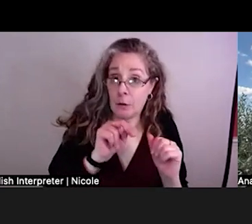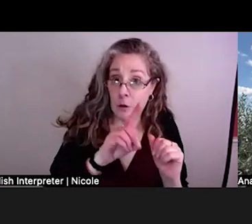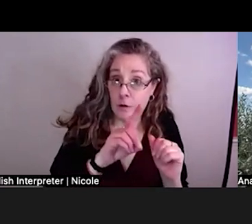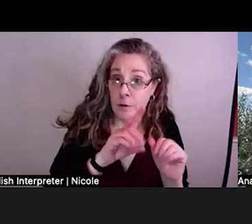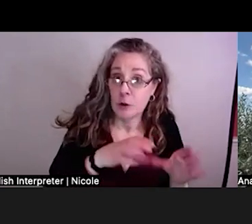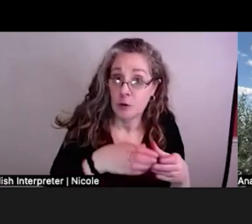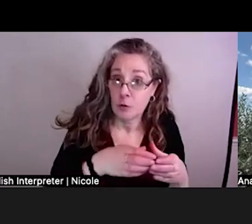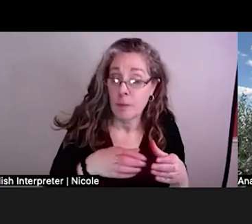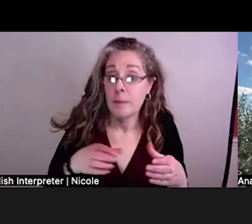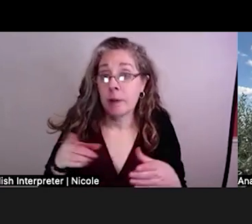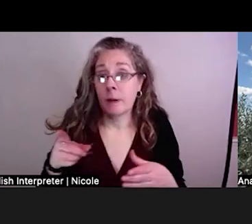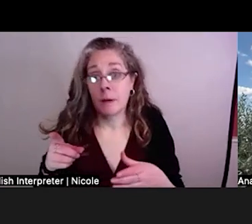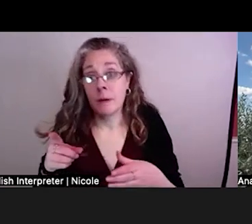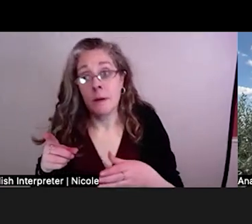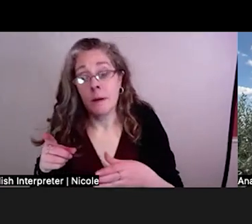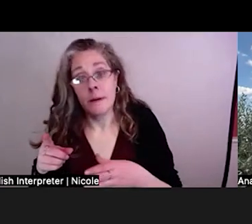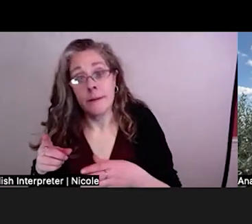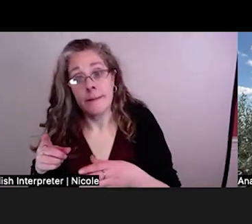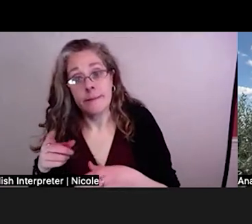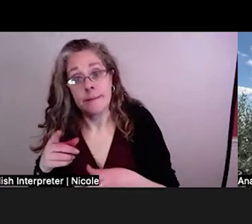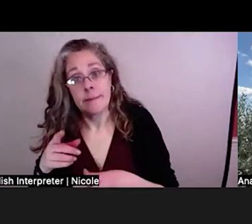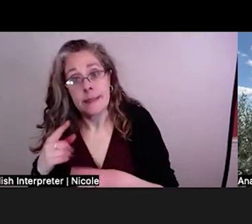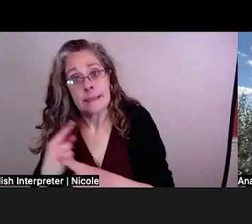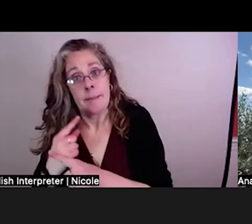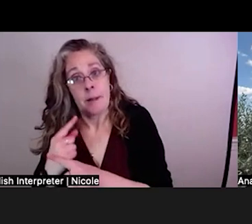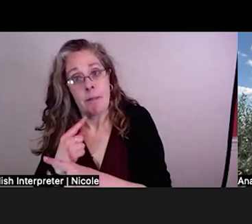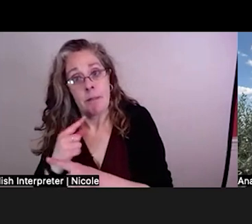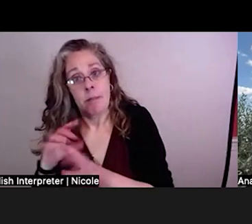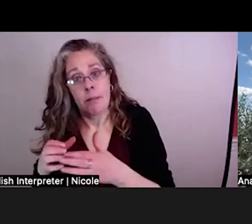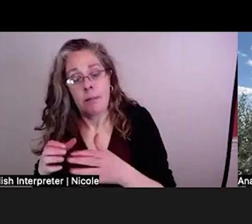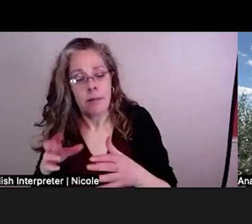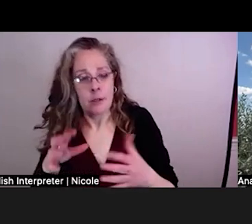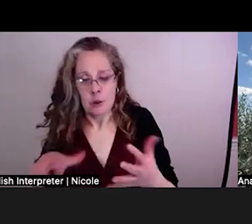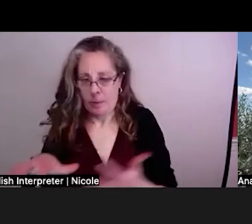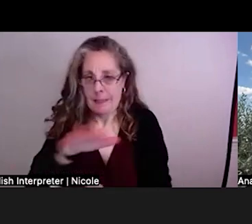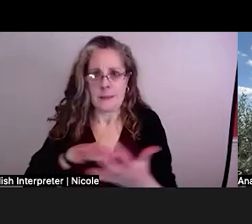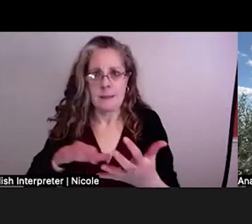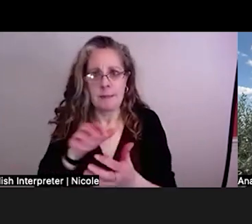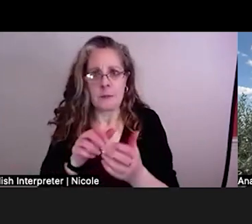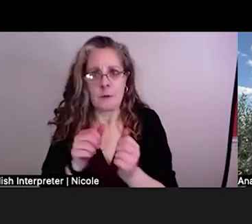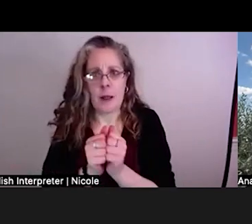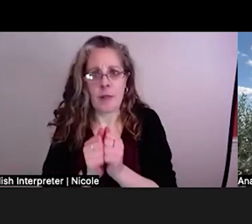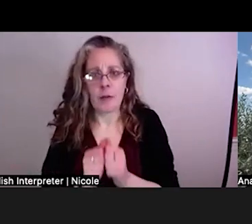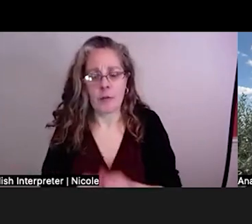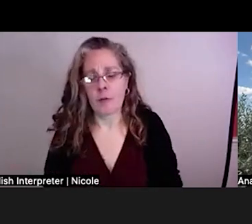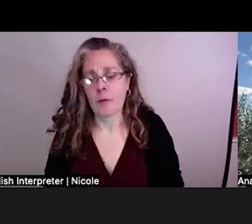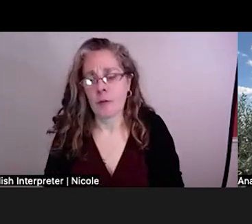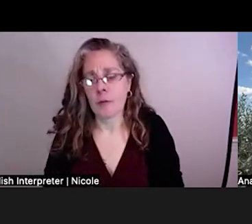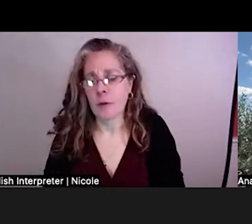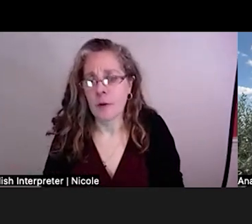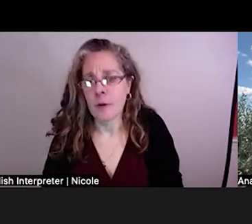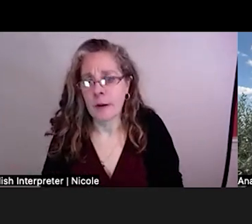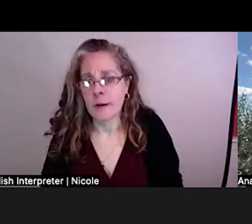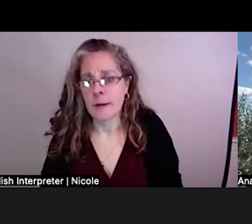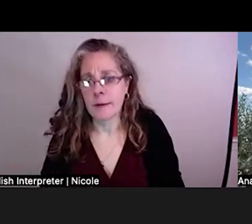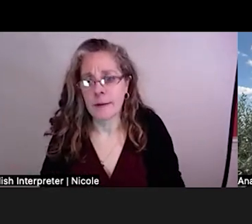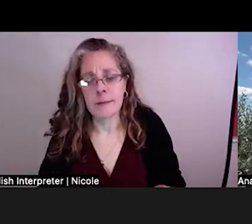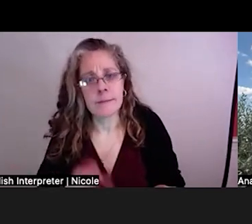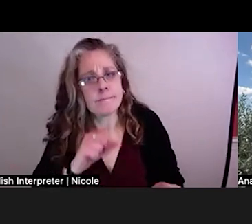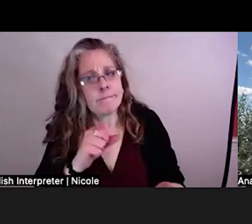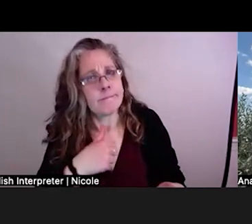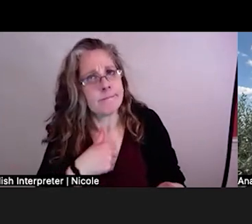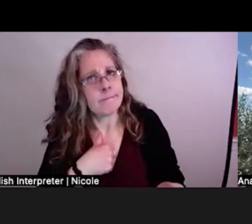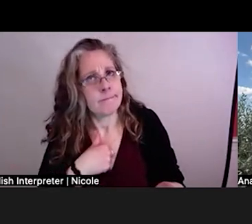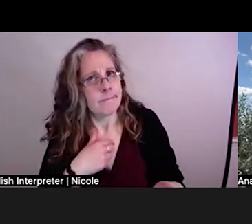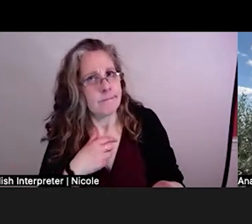Right, a classroom that's diverse, it's a combination of neurodivergent and neurotypical students that interaction